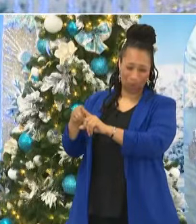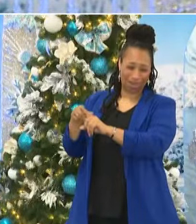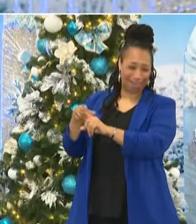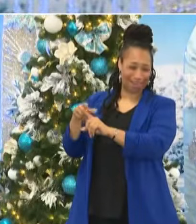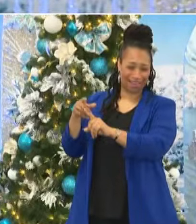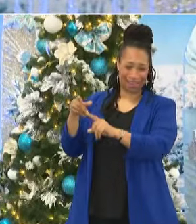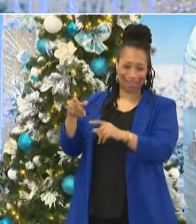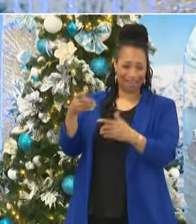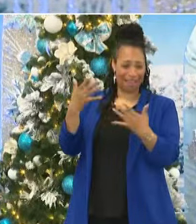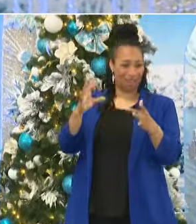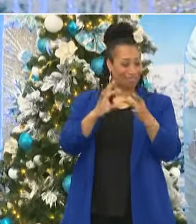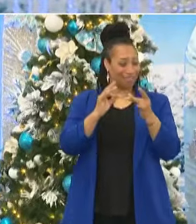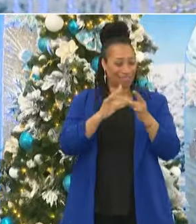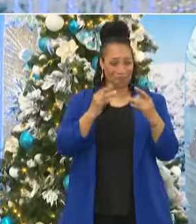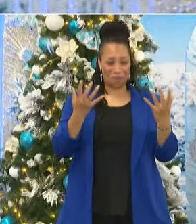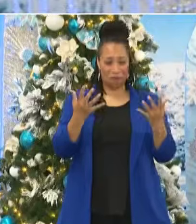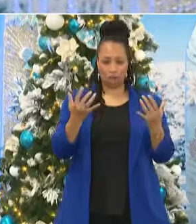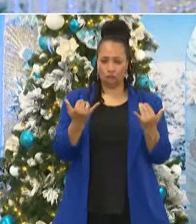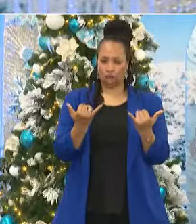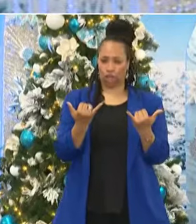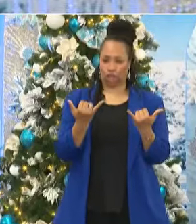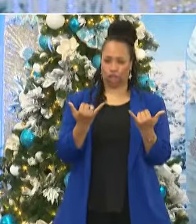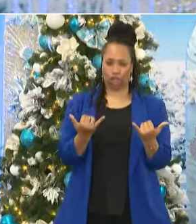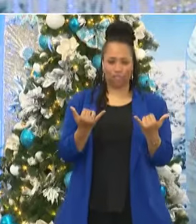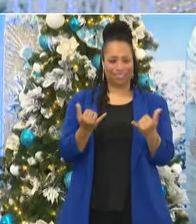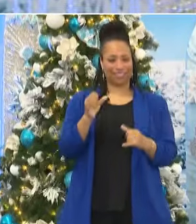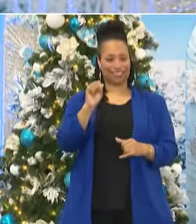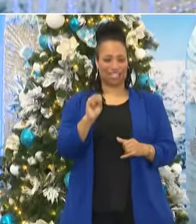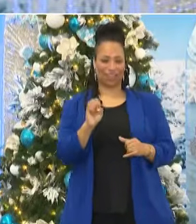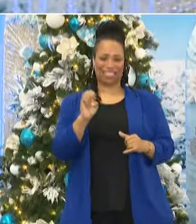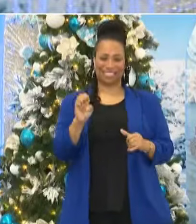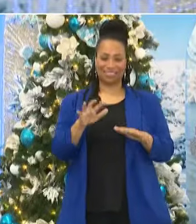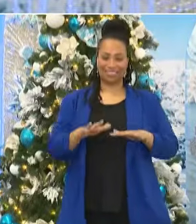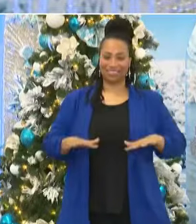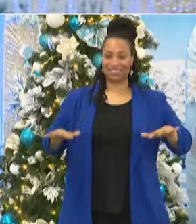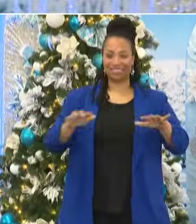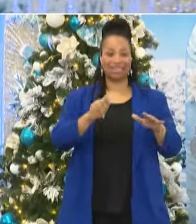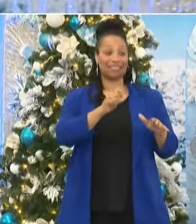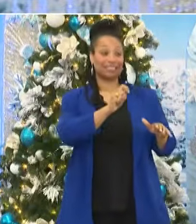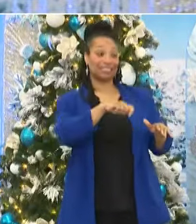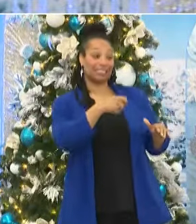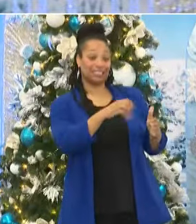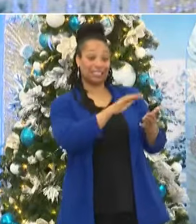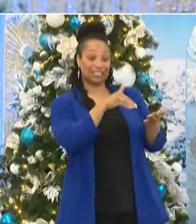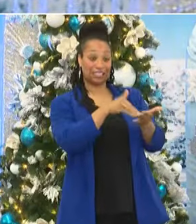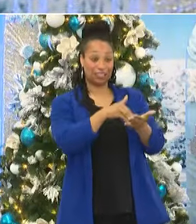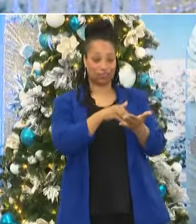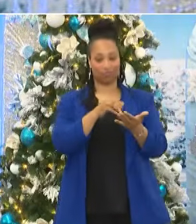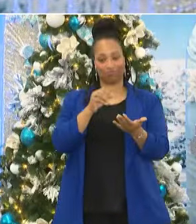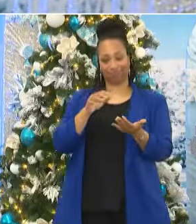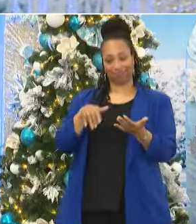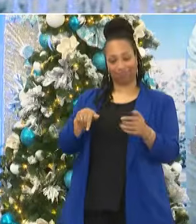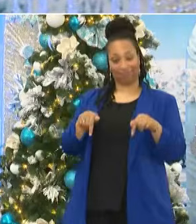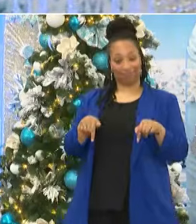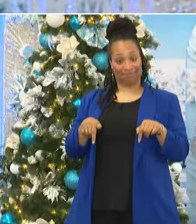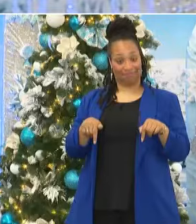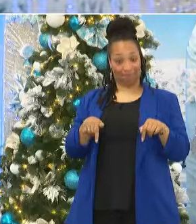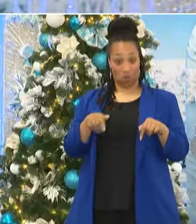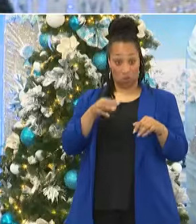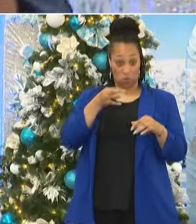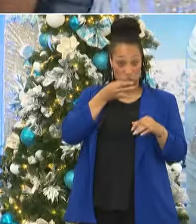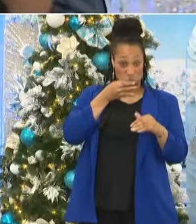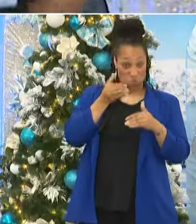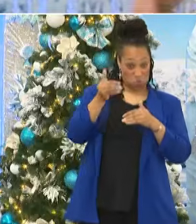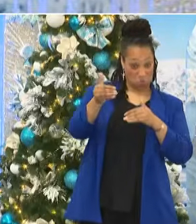is the current Southeast Tennis and Learning Center, and by the spring, we will be inviting you to